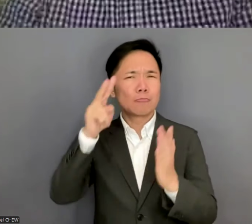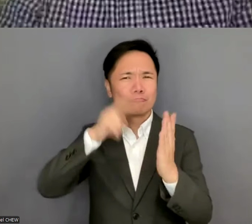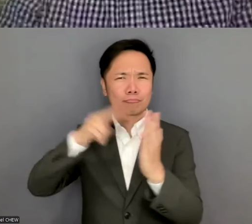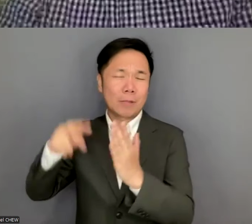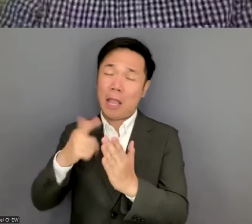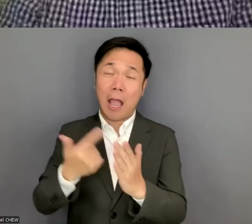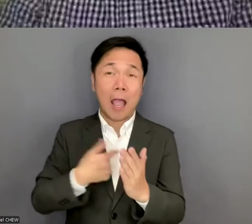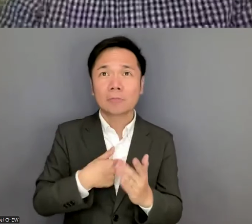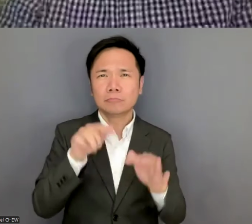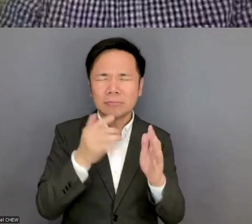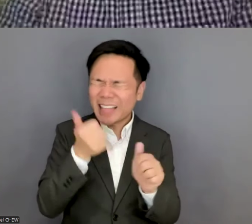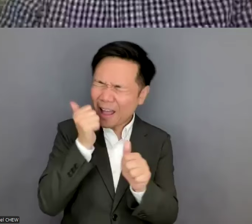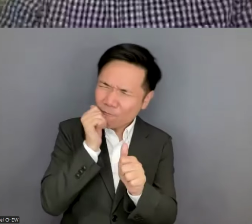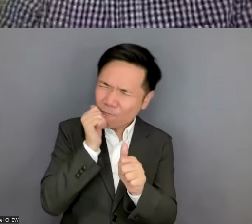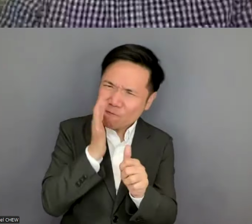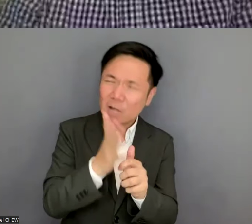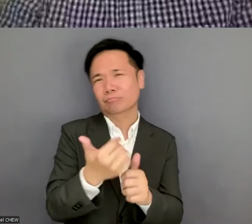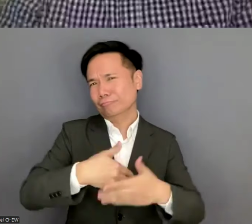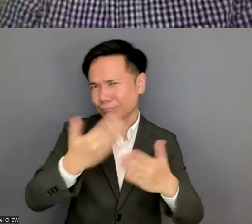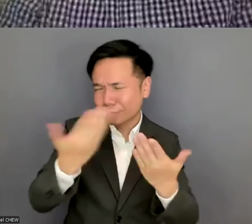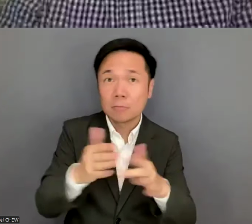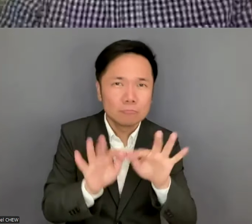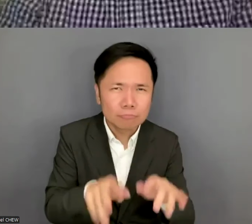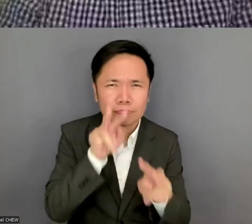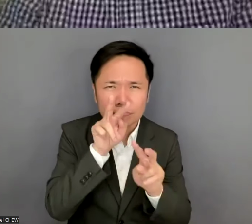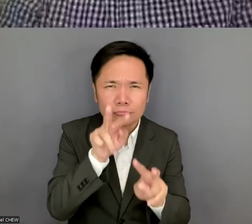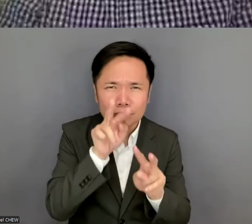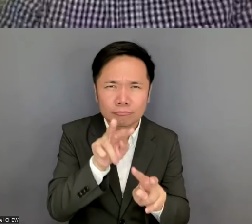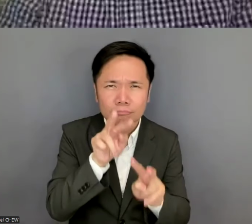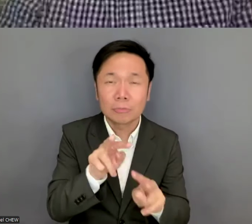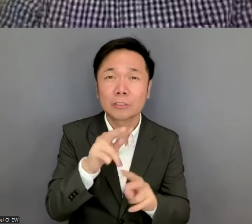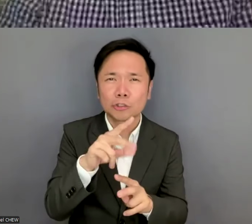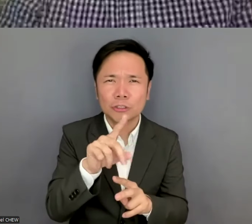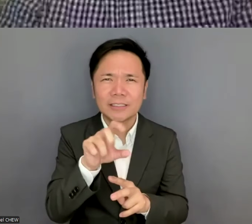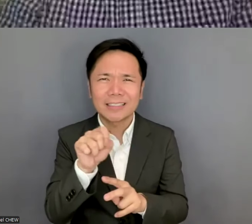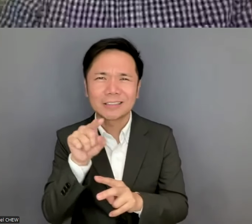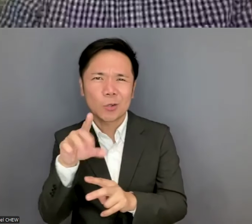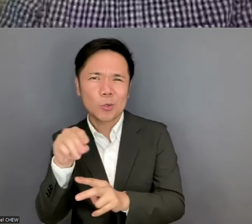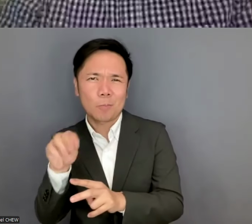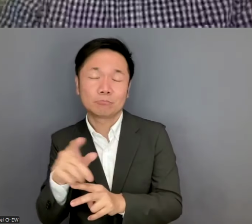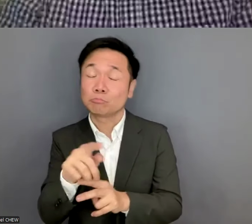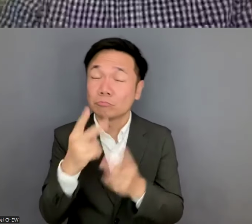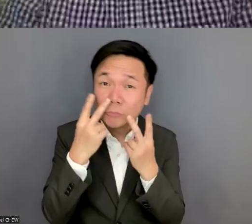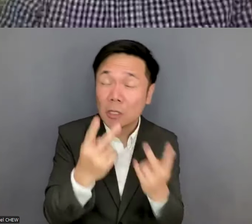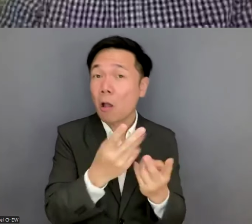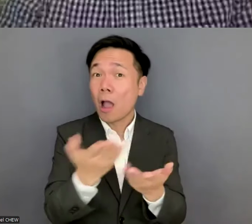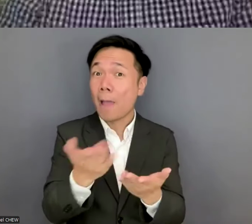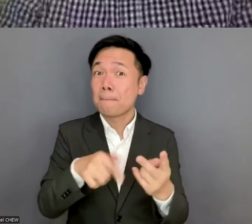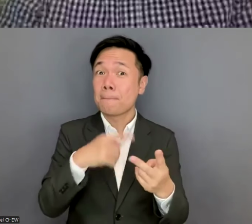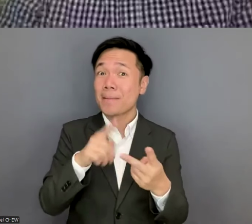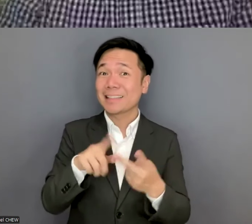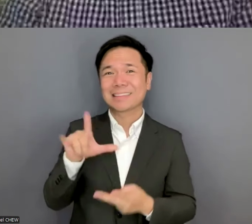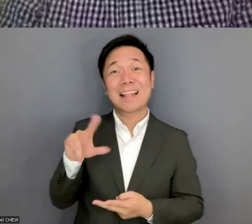every day and highly recommend it. So be sure to take a look at that. And also the LinkedIn page for the